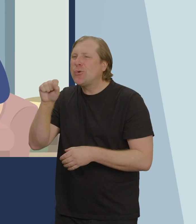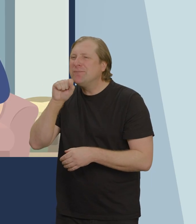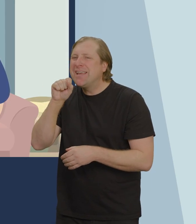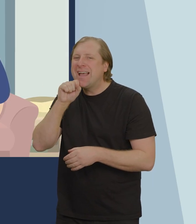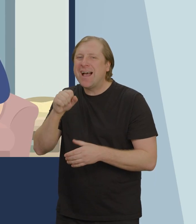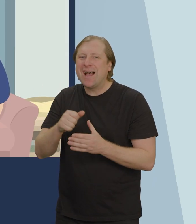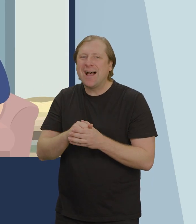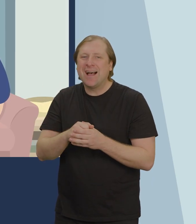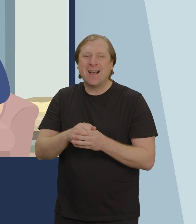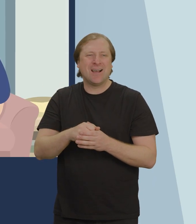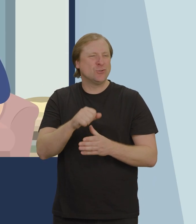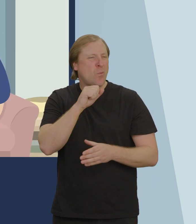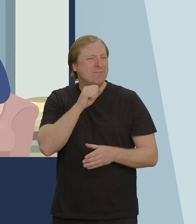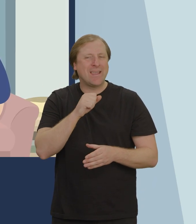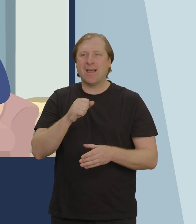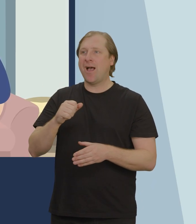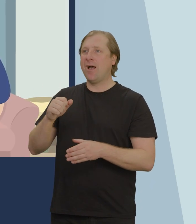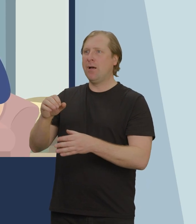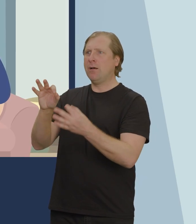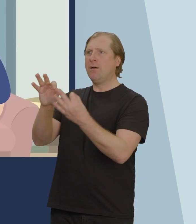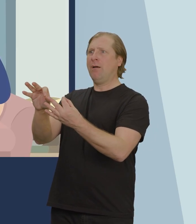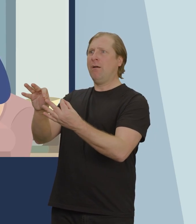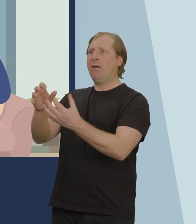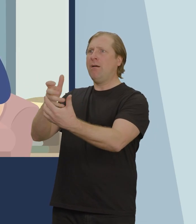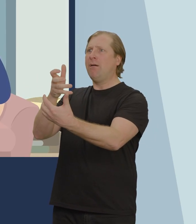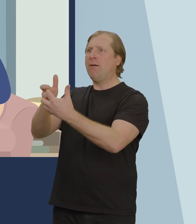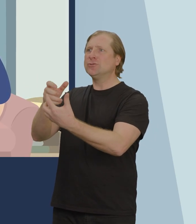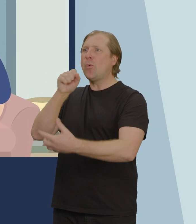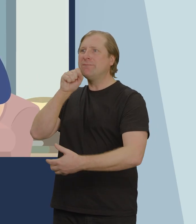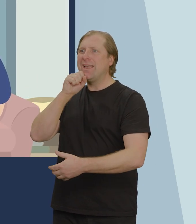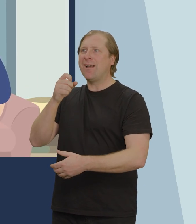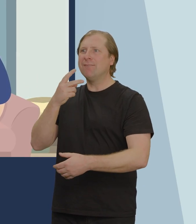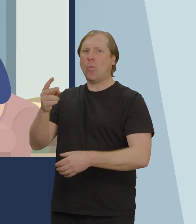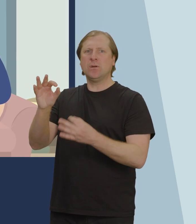Sofia! Sofia. Sofia!